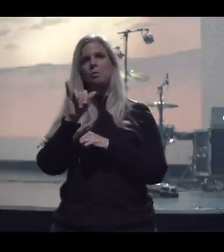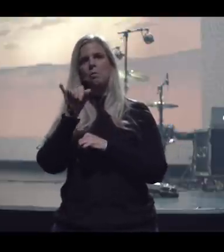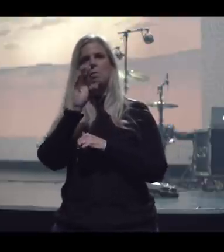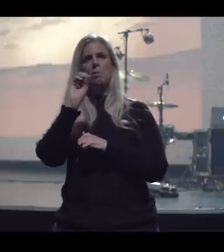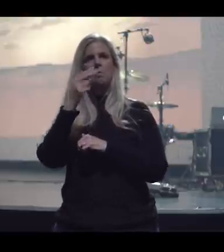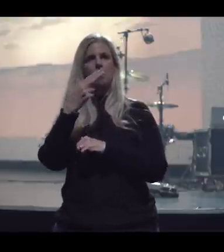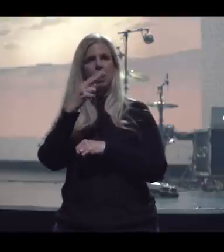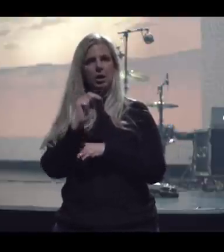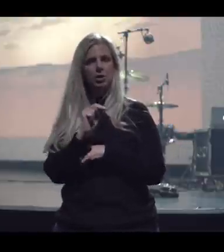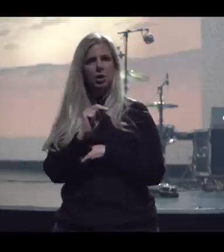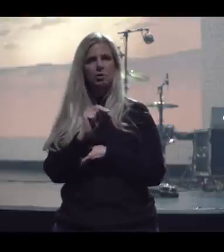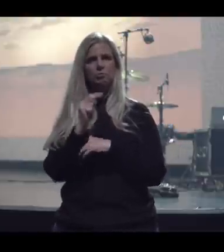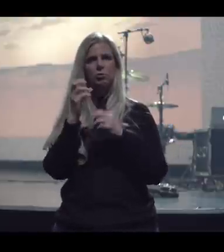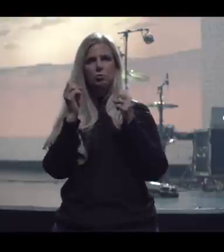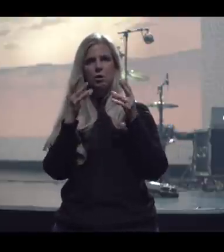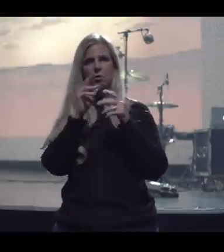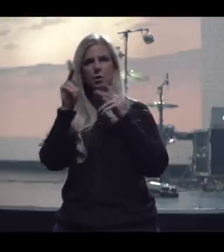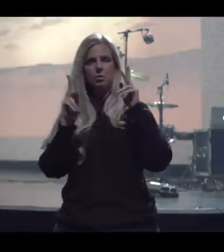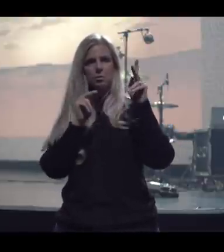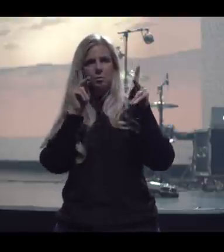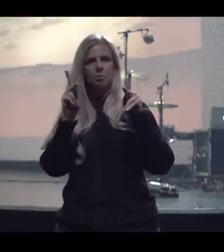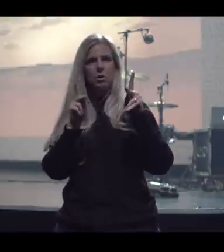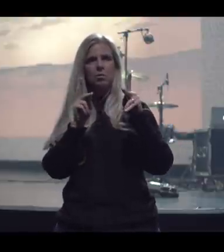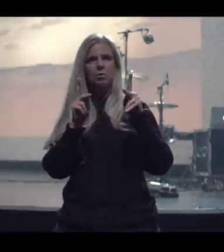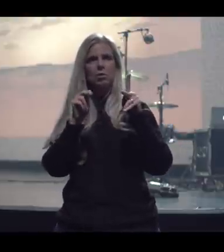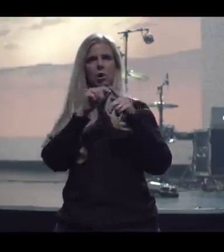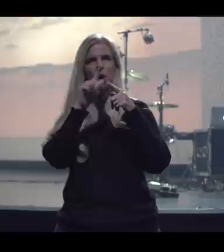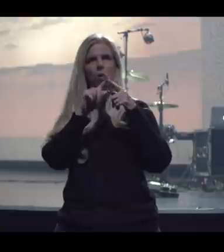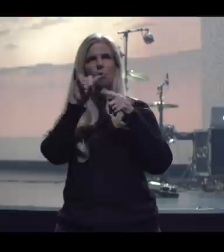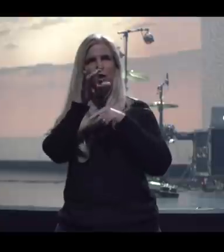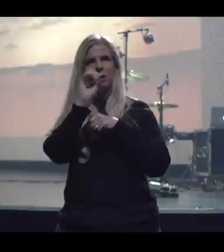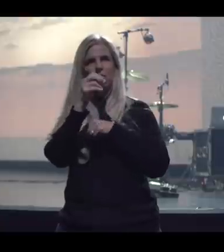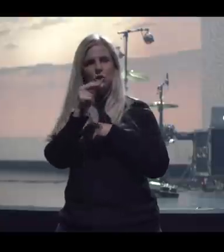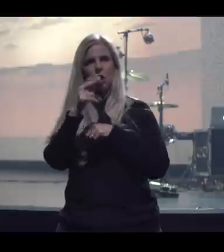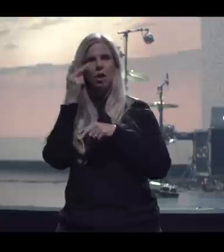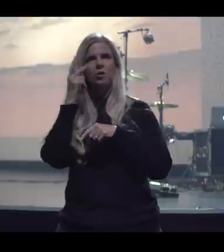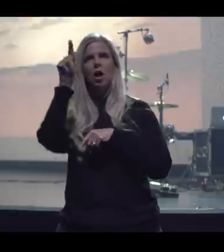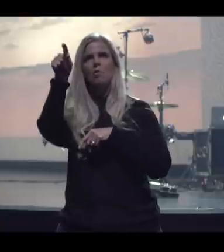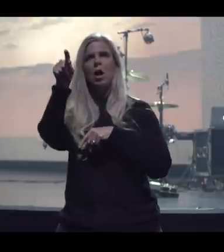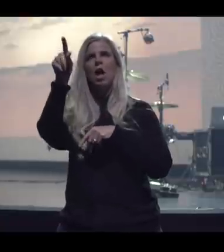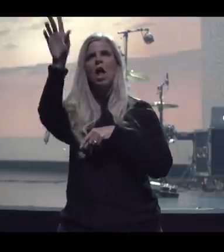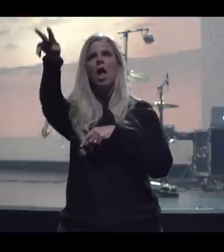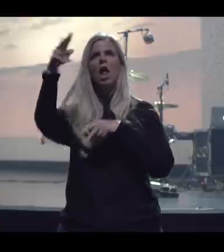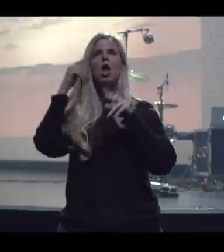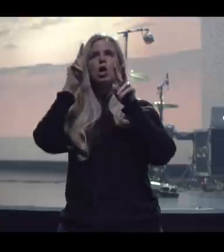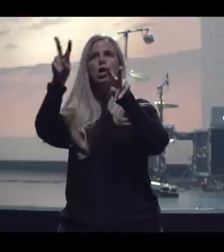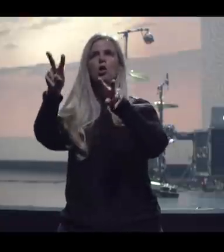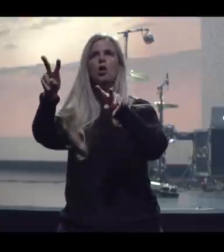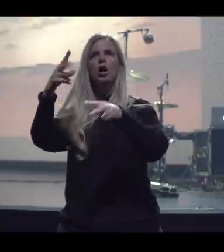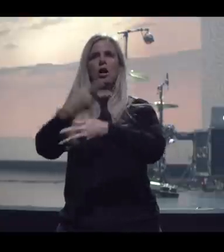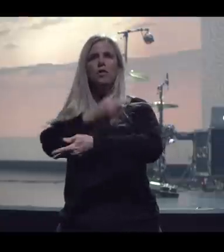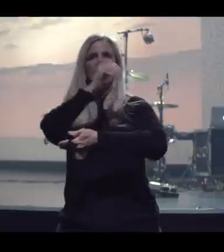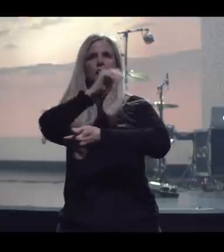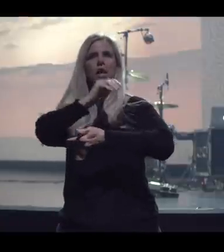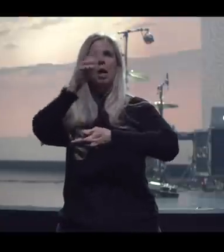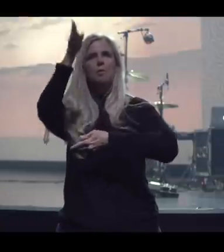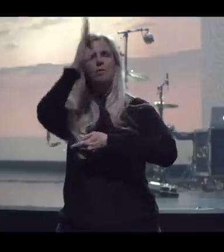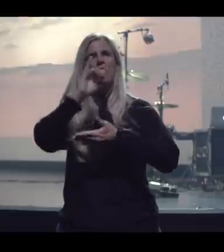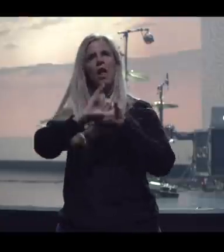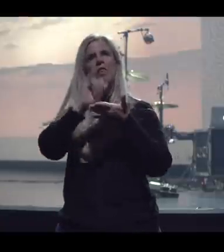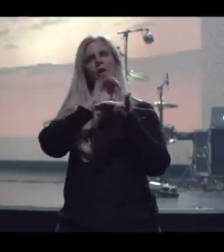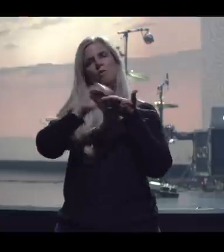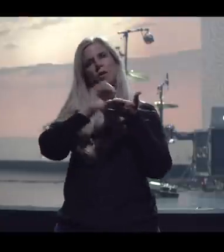people. And when John saw Jesus, he pointed at him, shouted at the crowd, "Look, the Lamb of God that takes away the sin of the